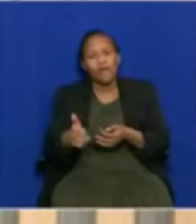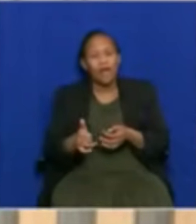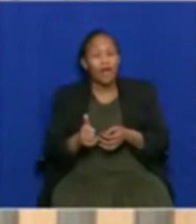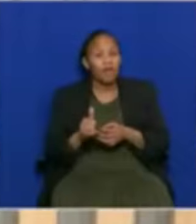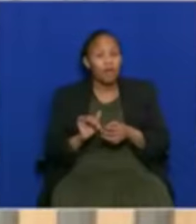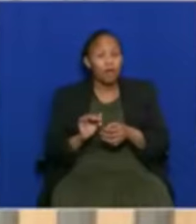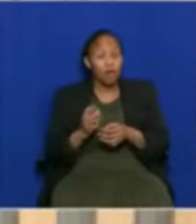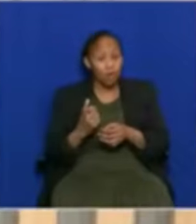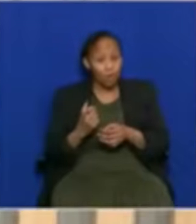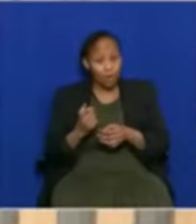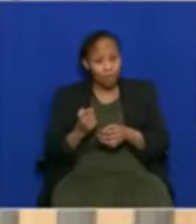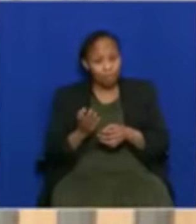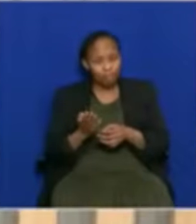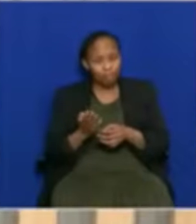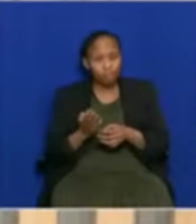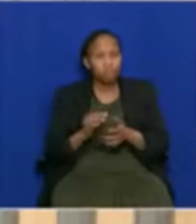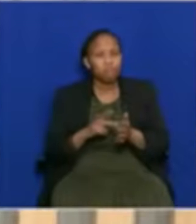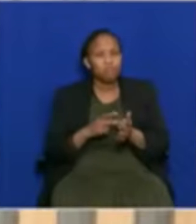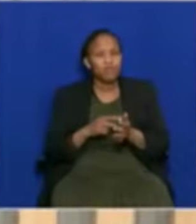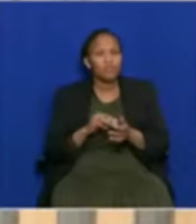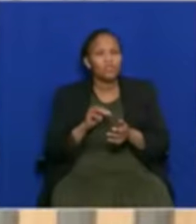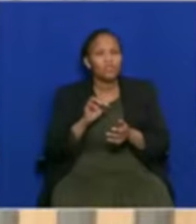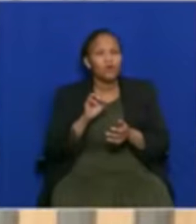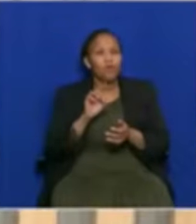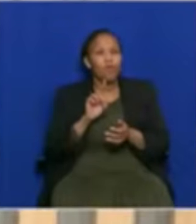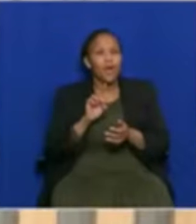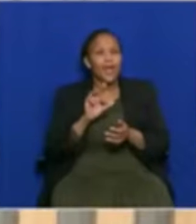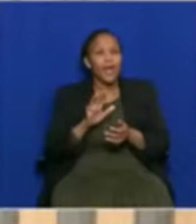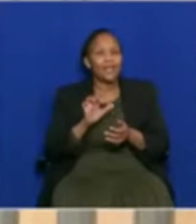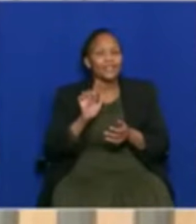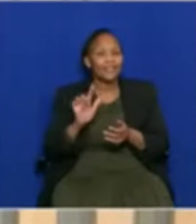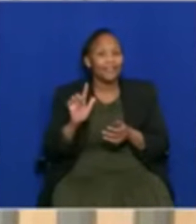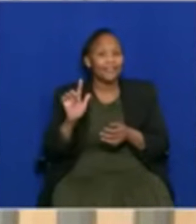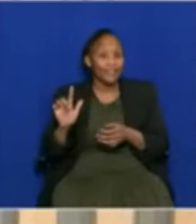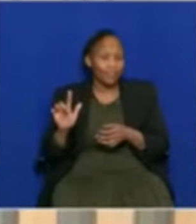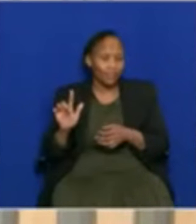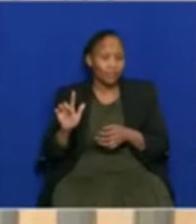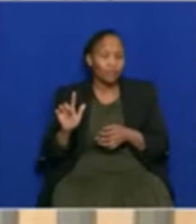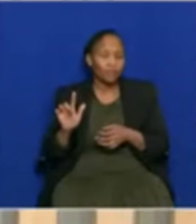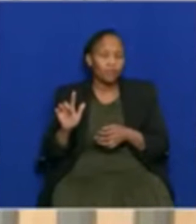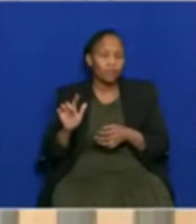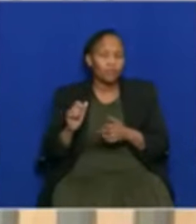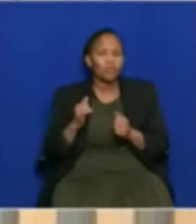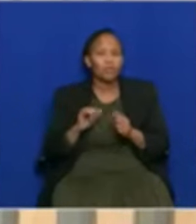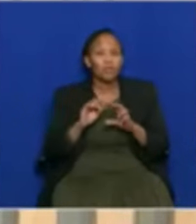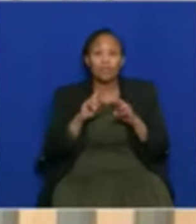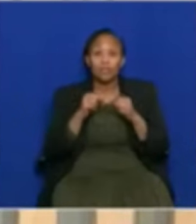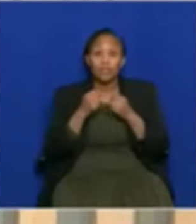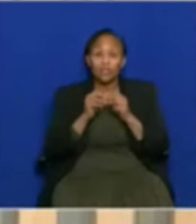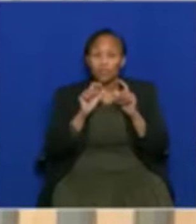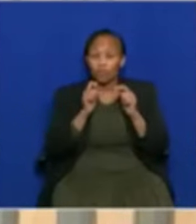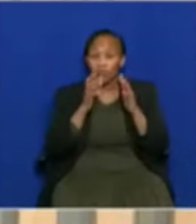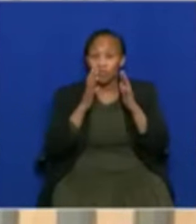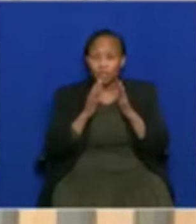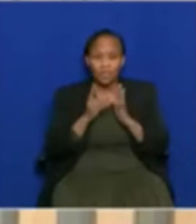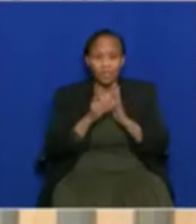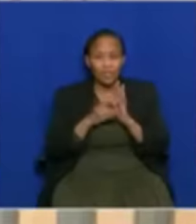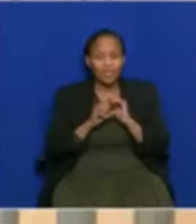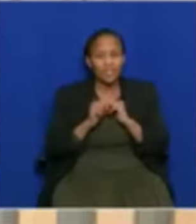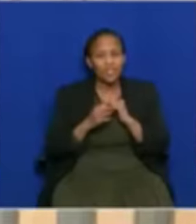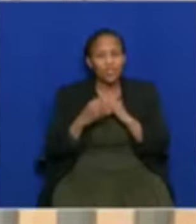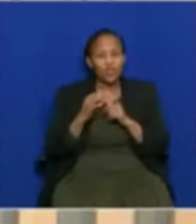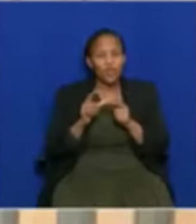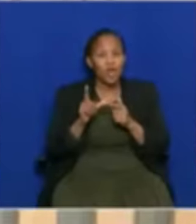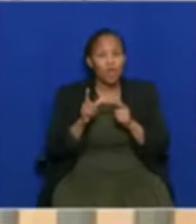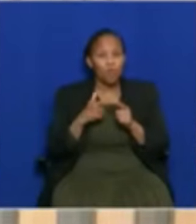at page 1977, and this again to the National Commissioner, also dated the 3rd of April, but this